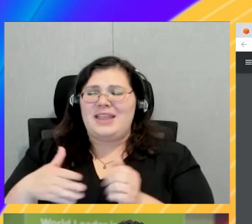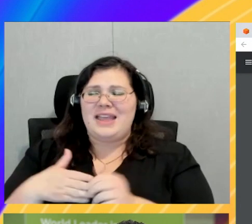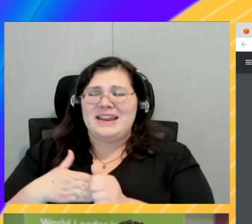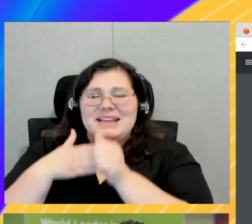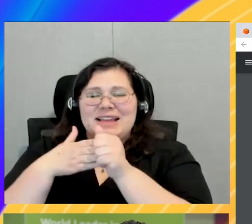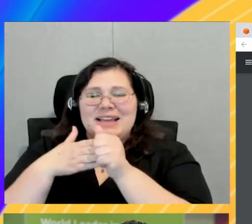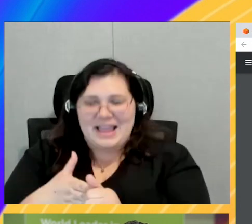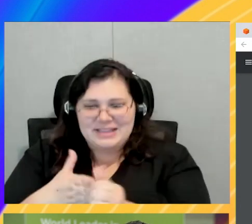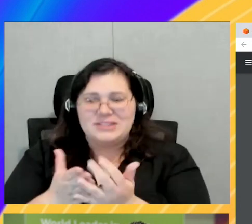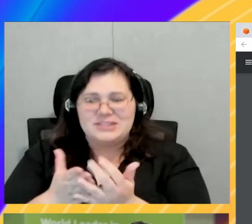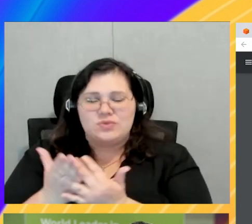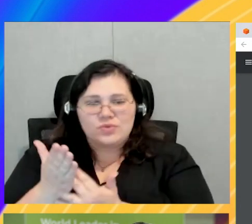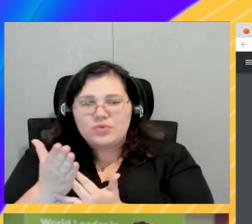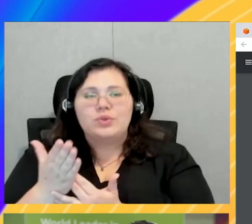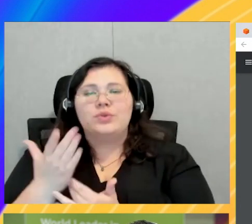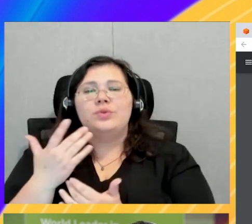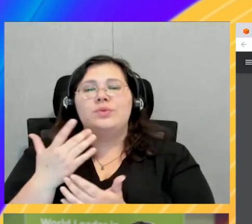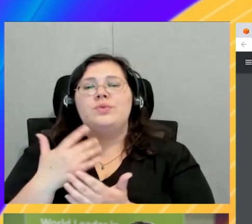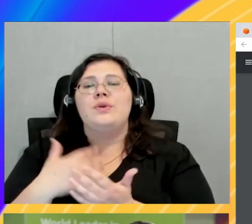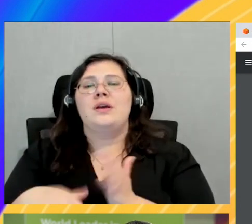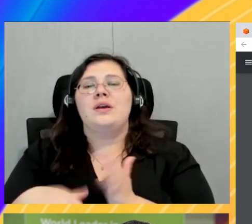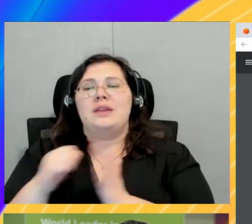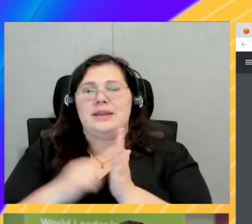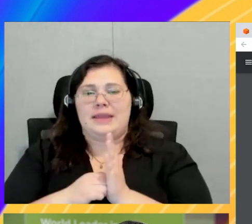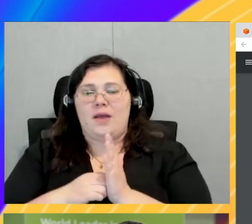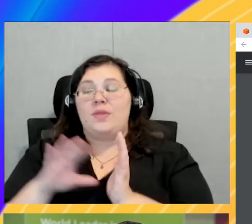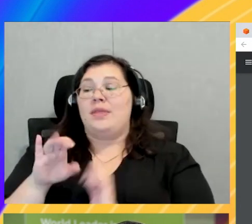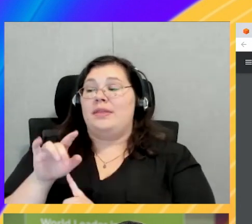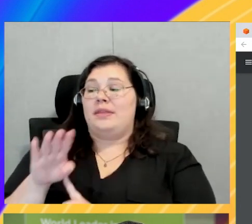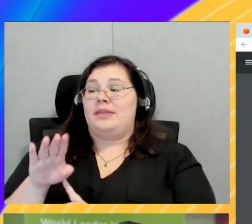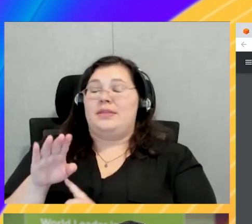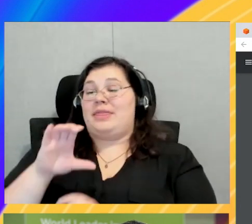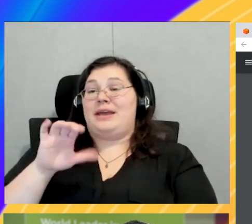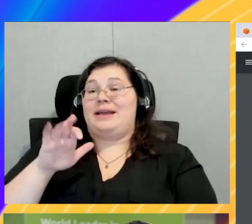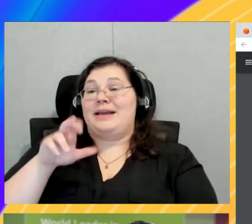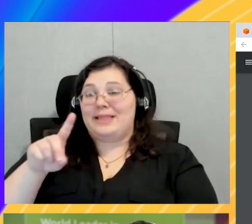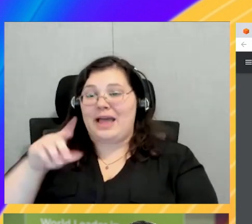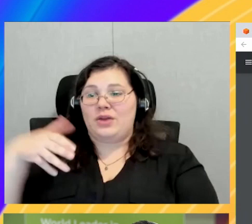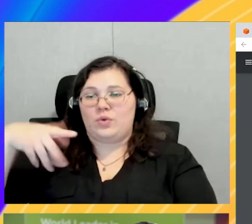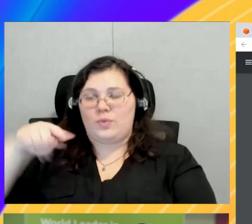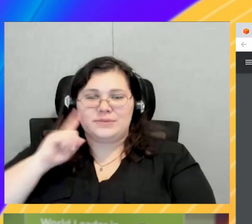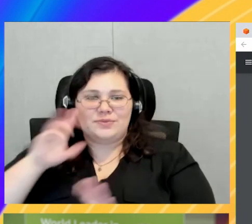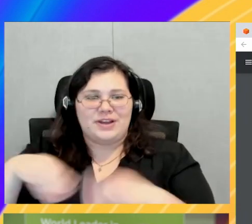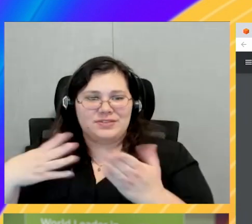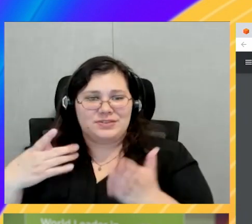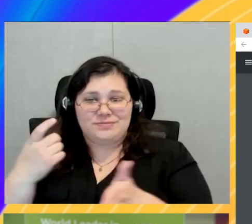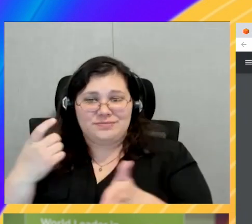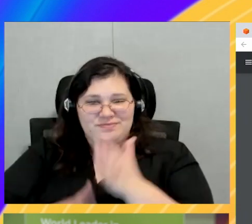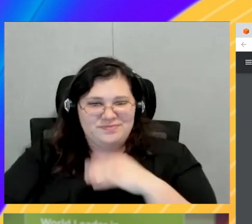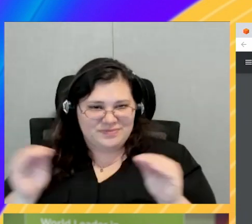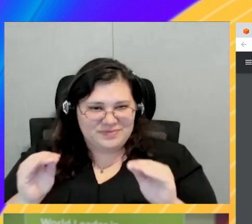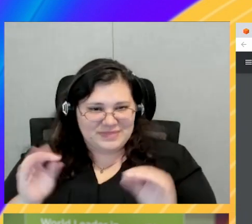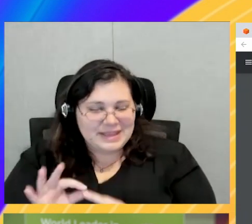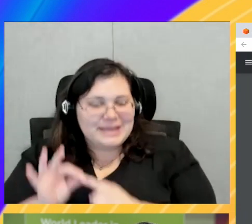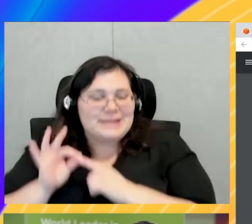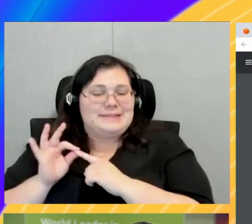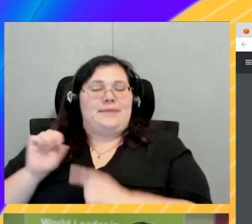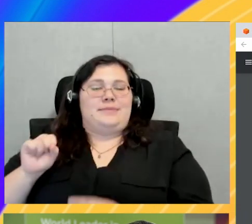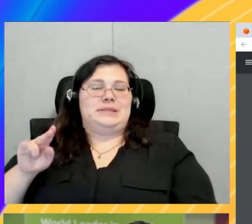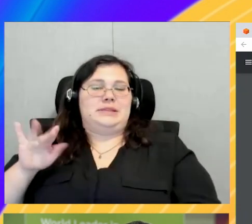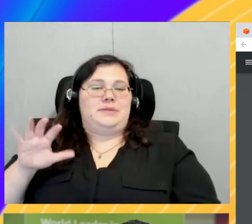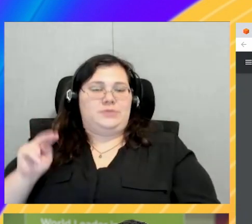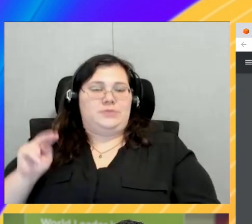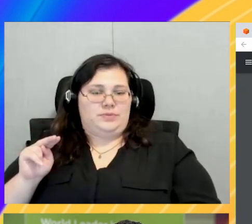CloudQuest platform provides for you. So it's zero cost out of your pocket, except for the subscription, because Skill